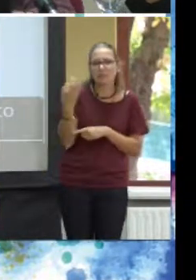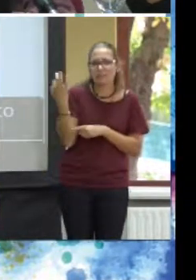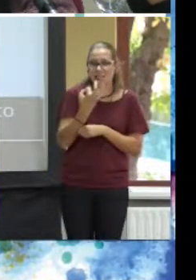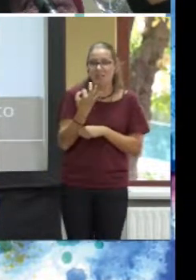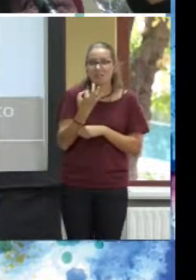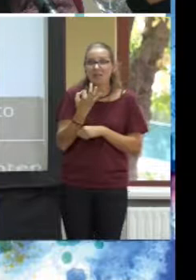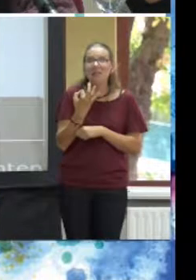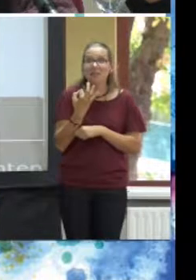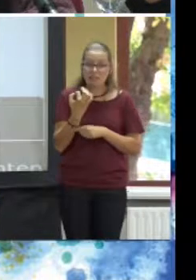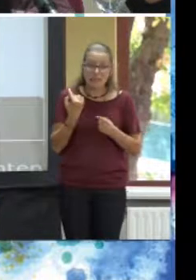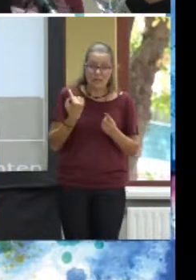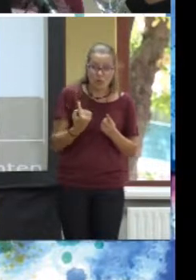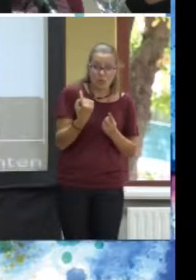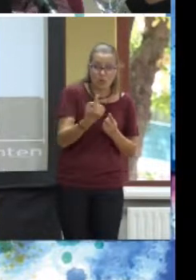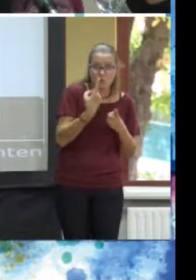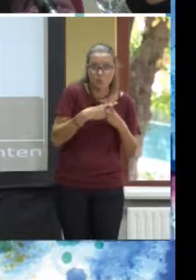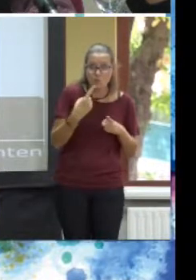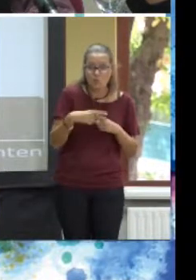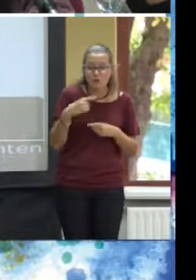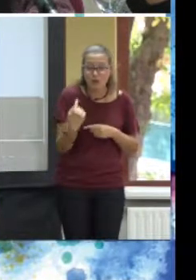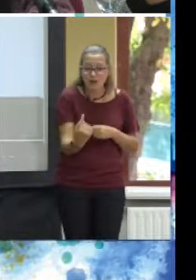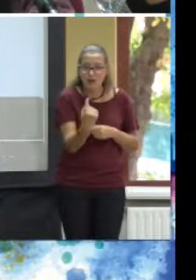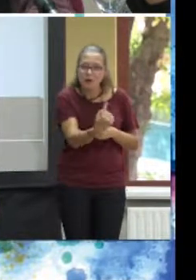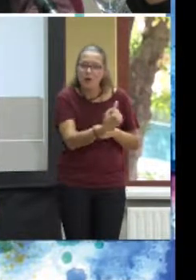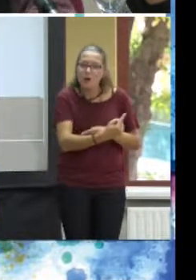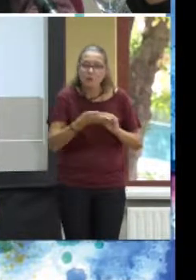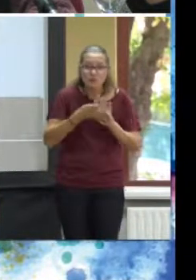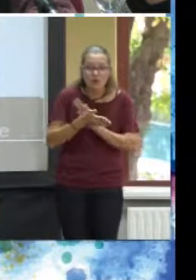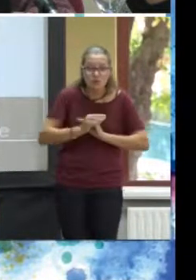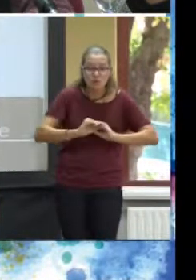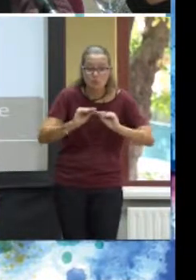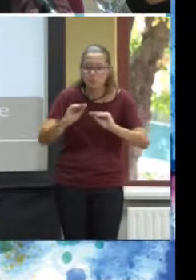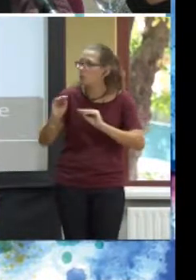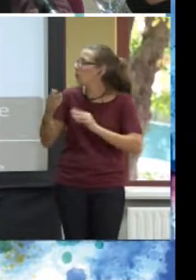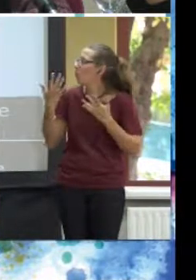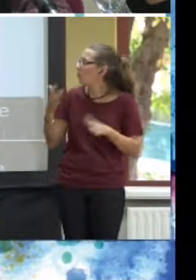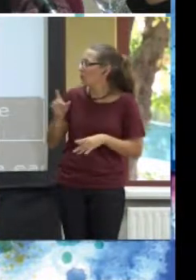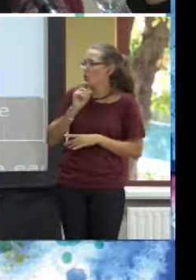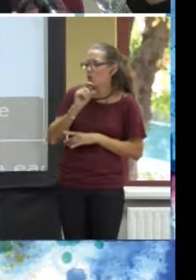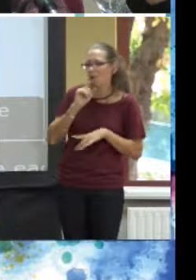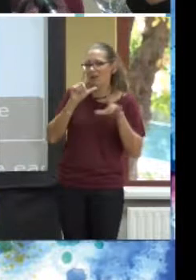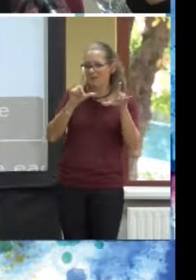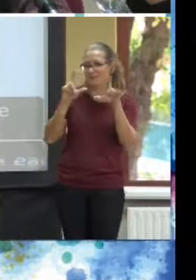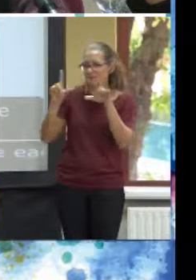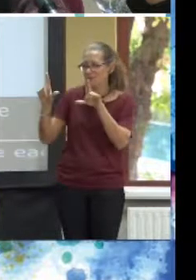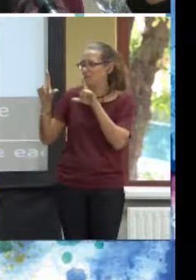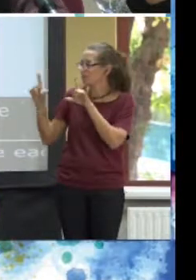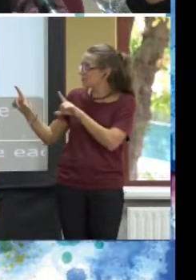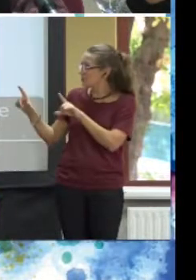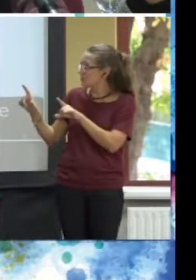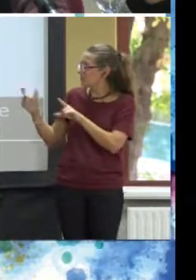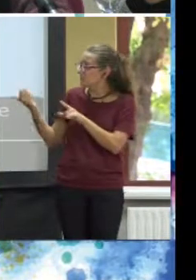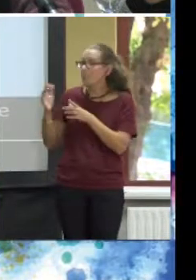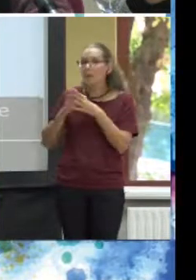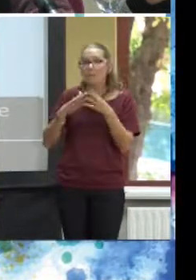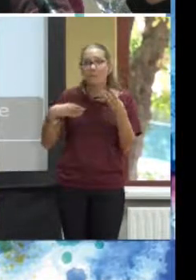objects, and at the same time, each object is explained in a different